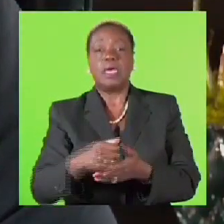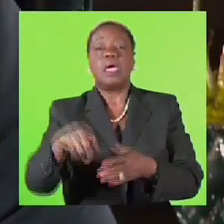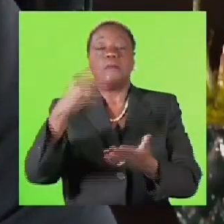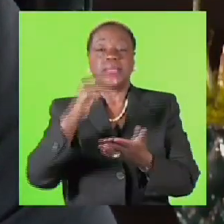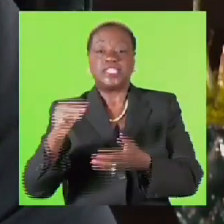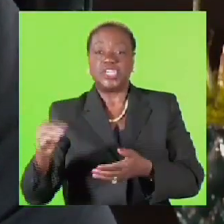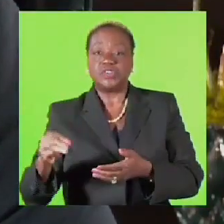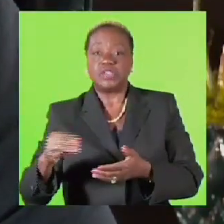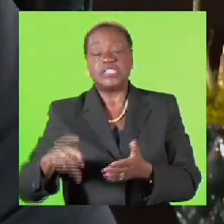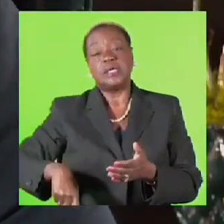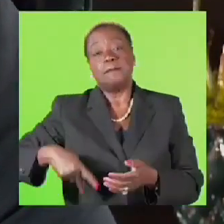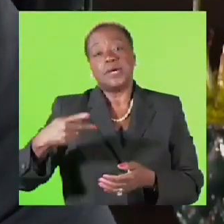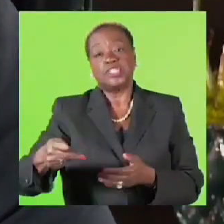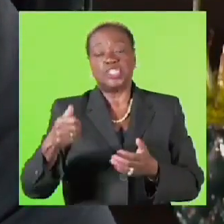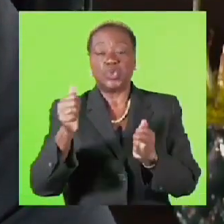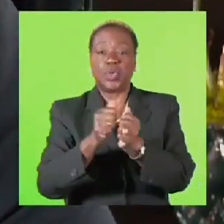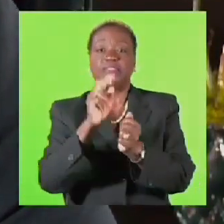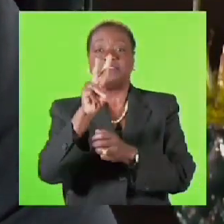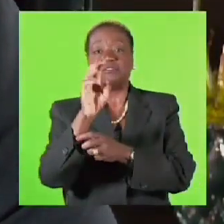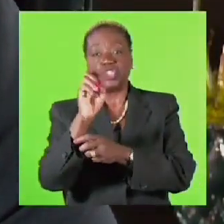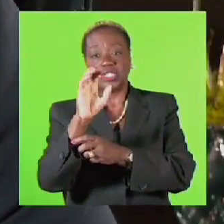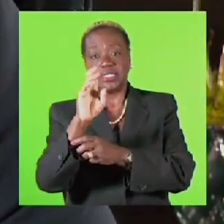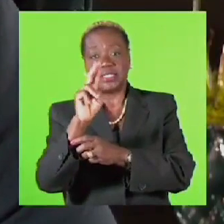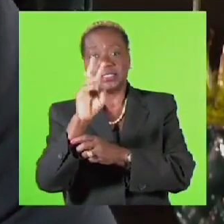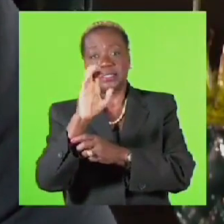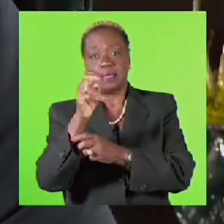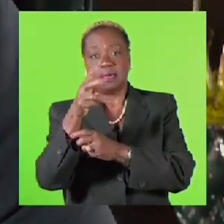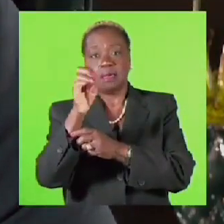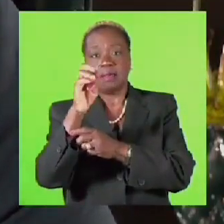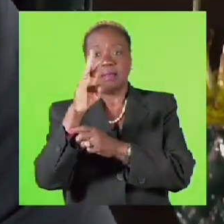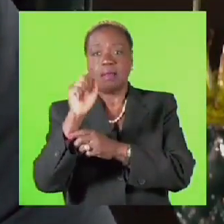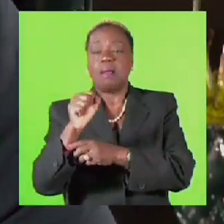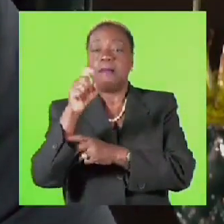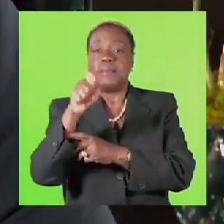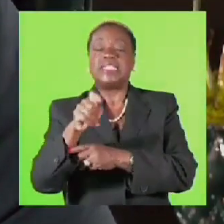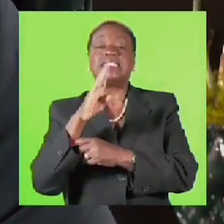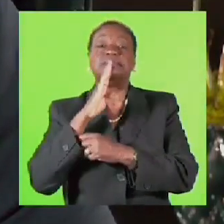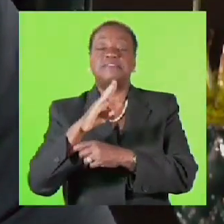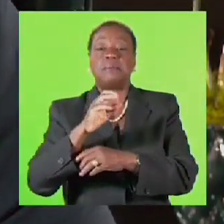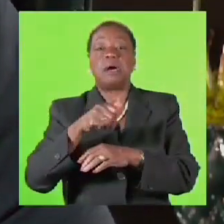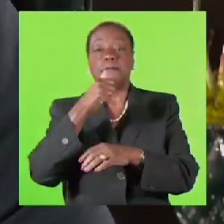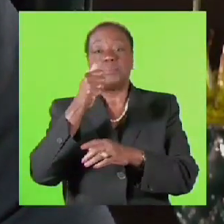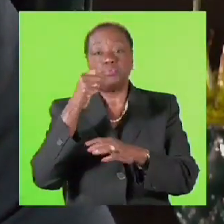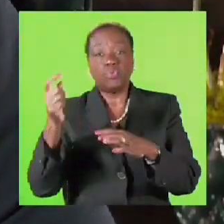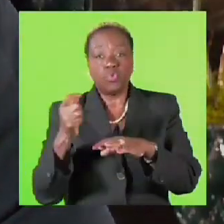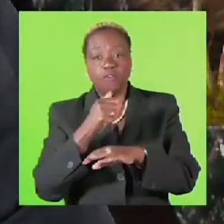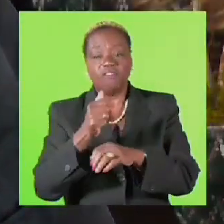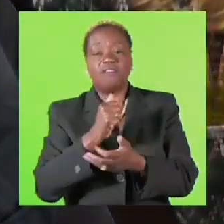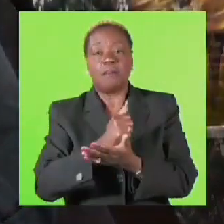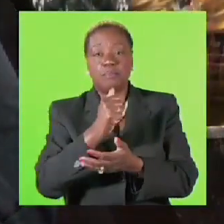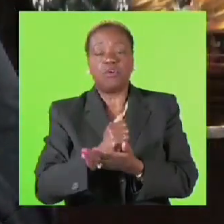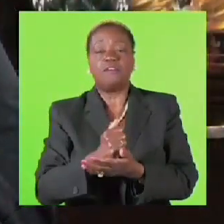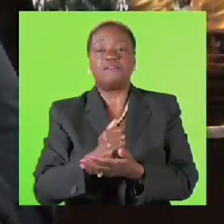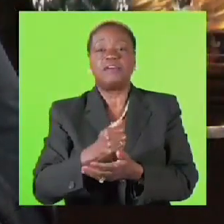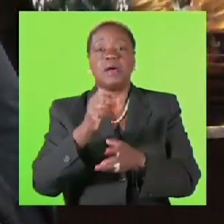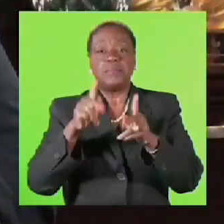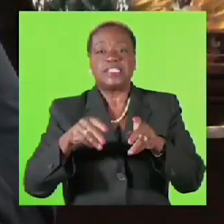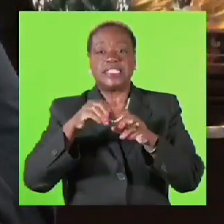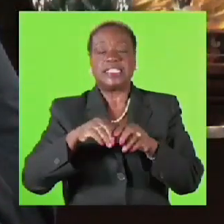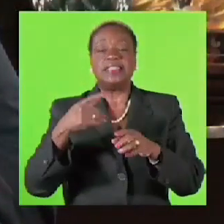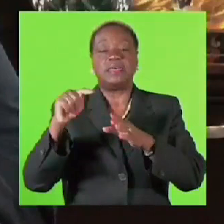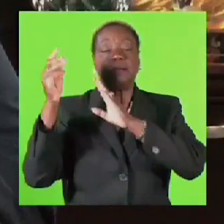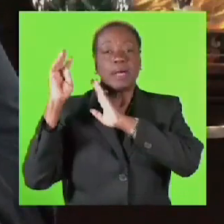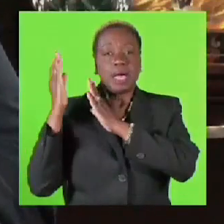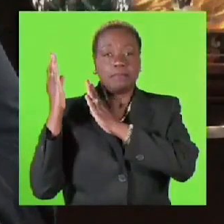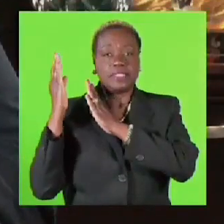Materials purchased with vouchers will have to be from approved vendors in the Bahamas. We want to